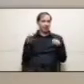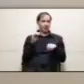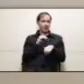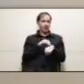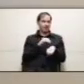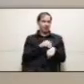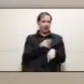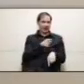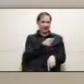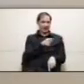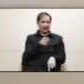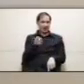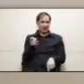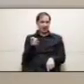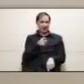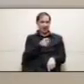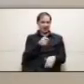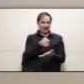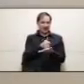Chair.